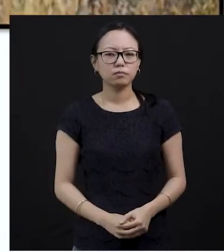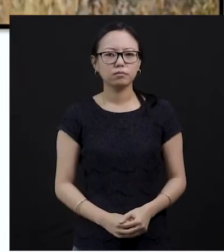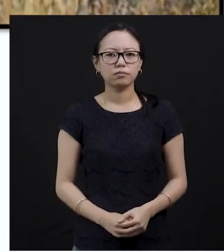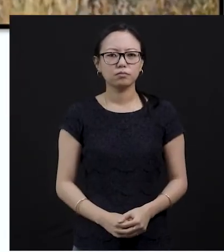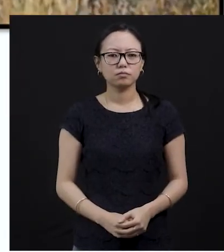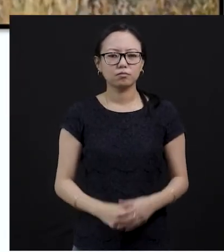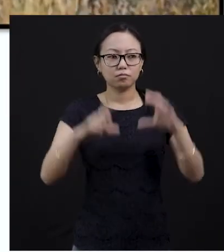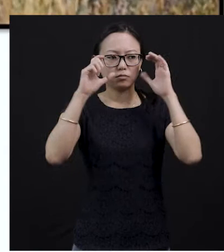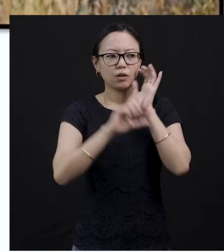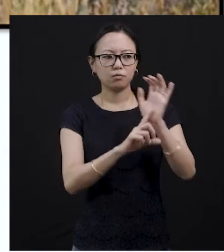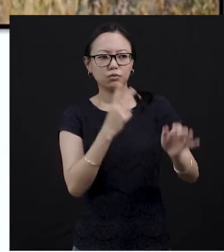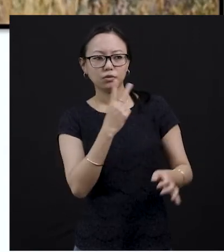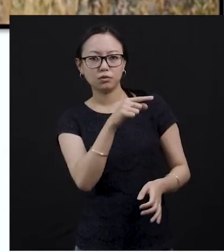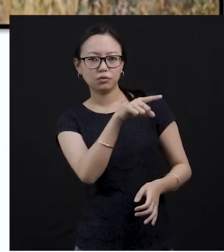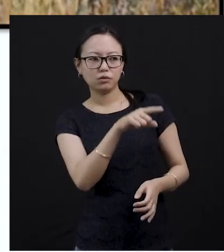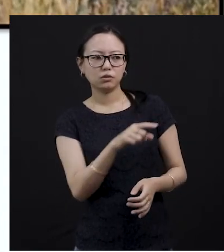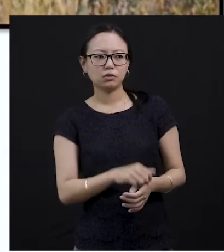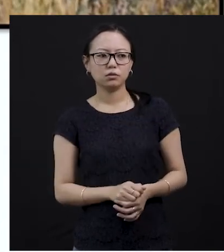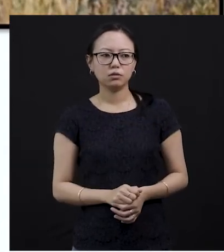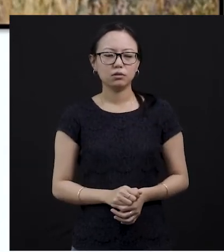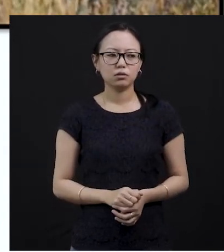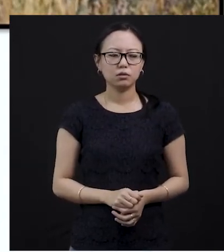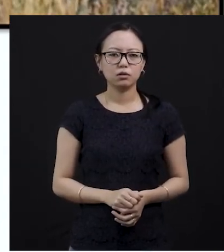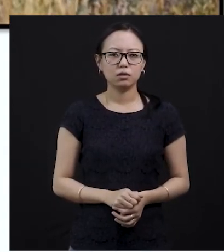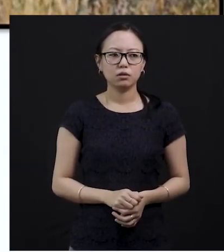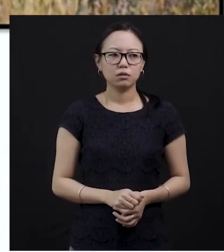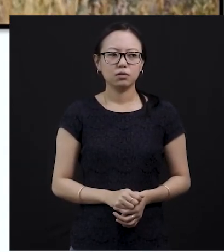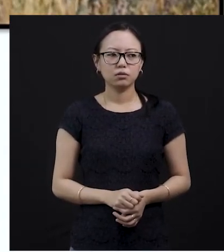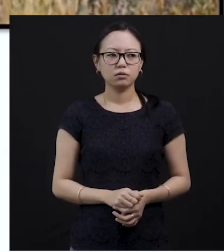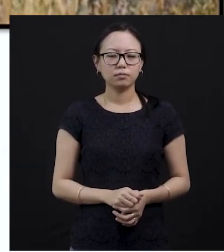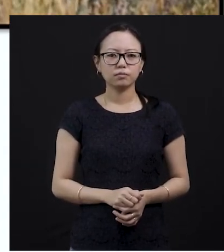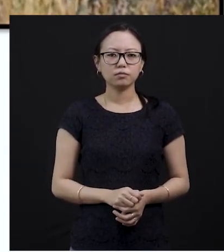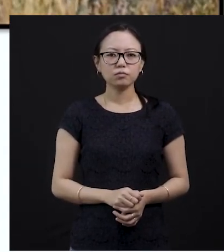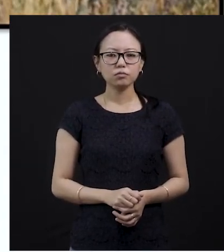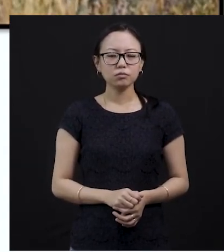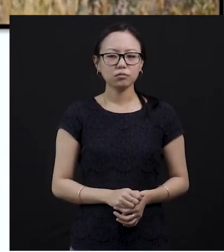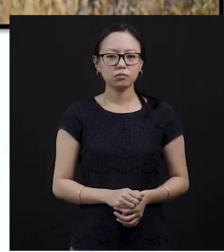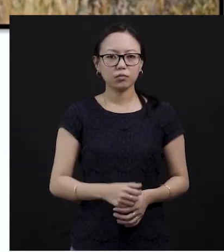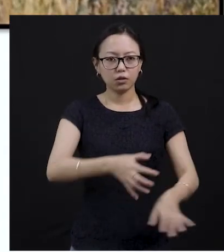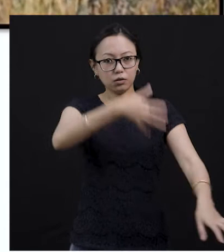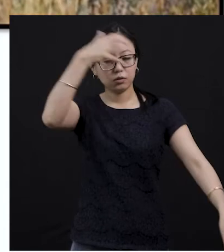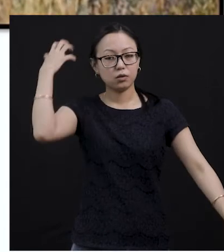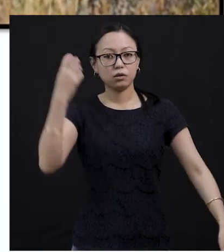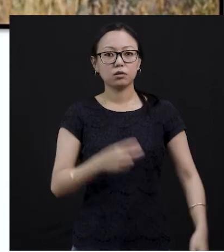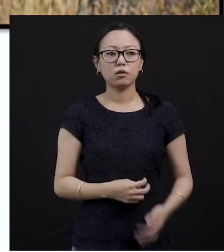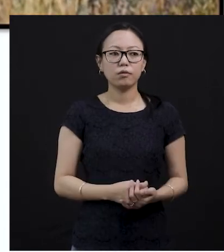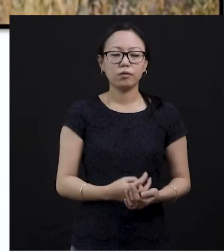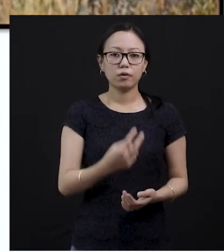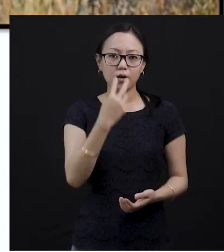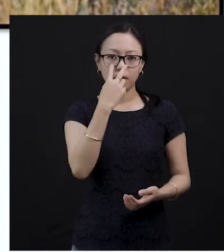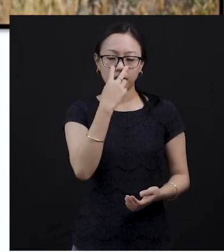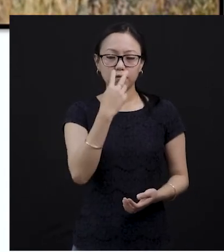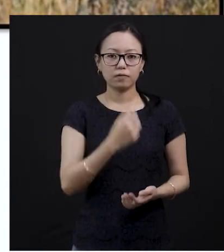look carefully at this lion. They have eyes in front of their face, okay? In the front.